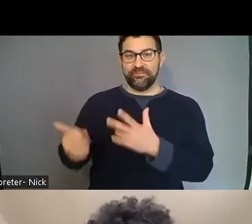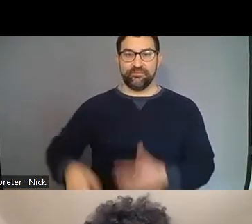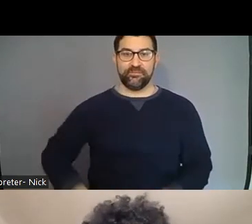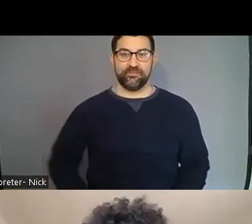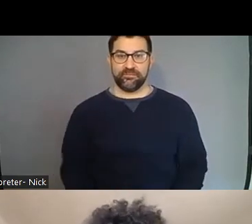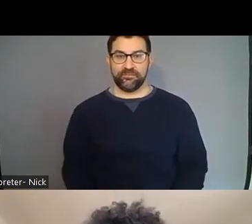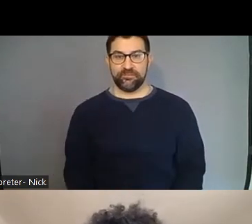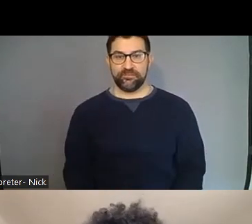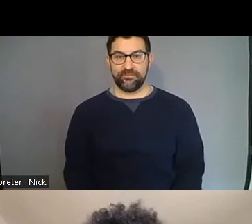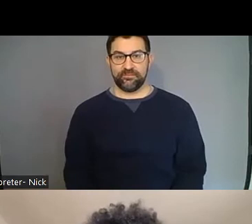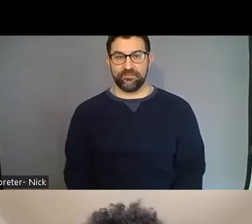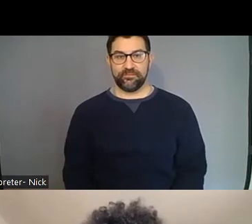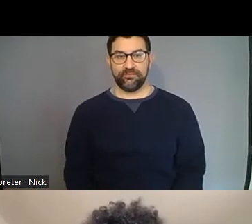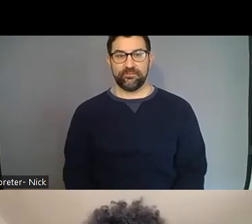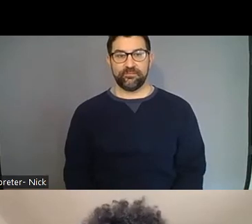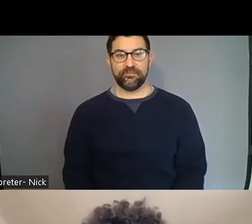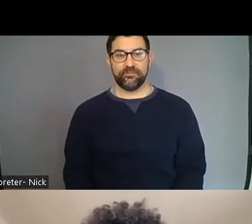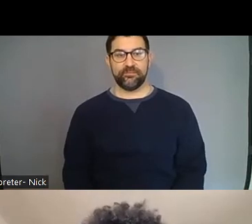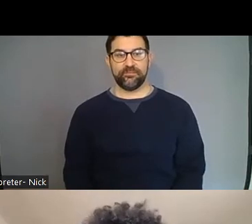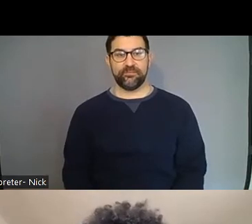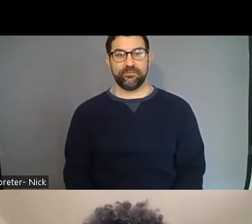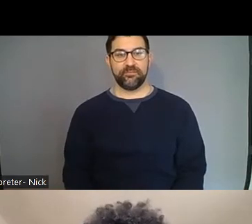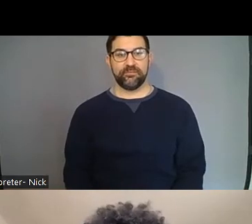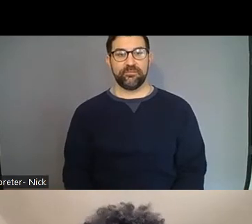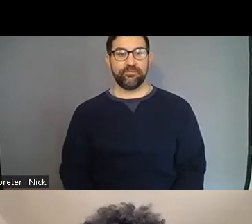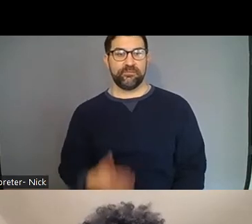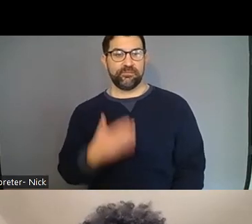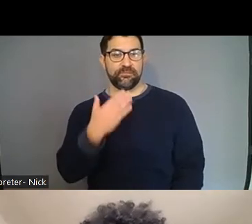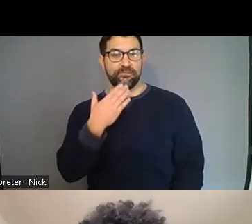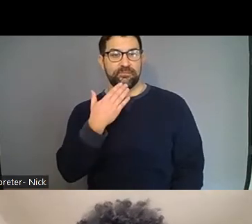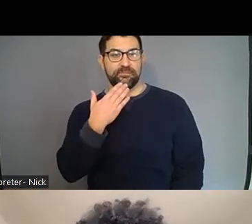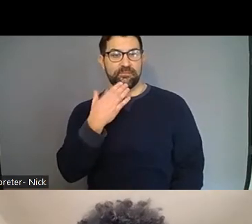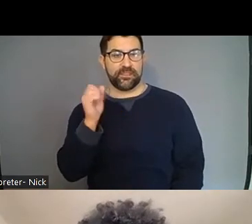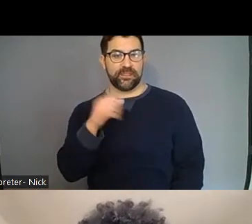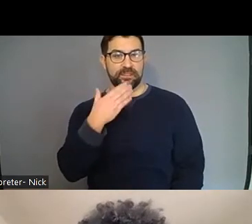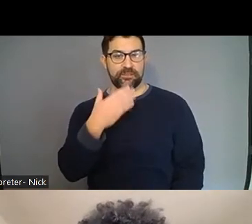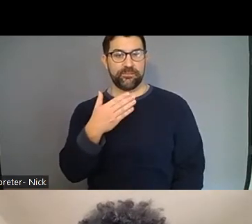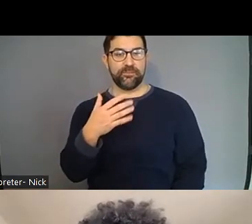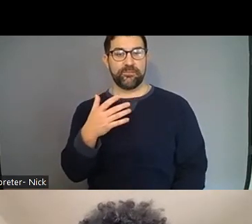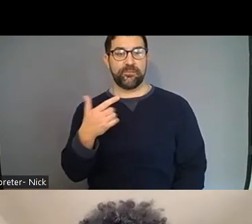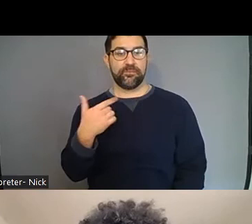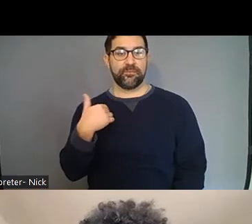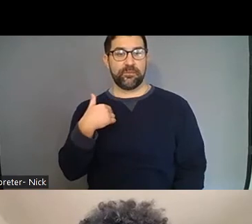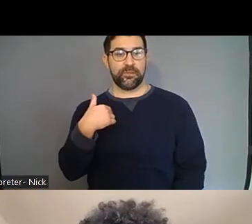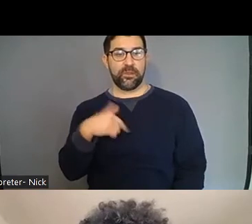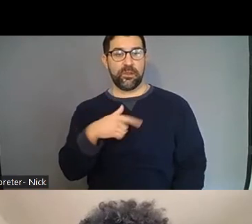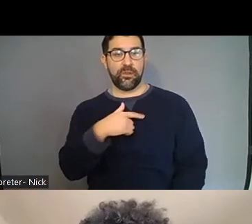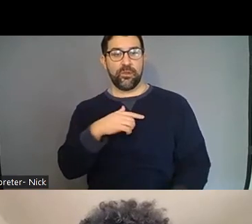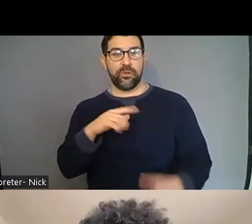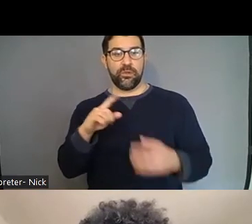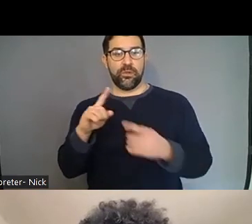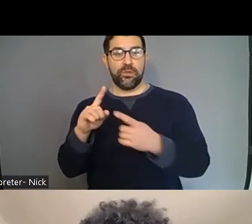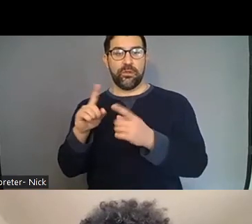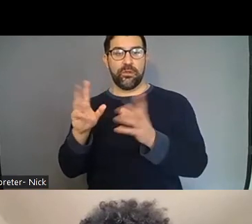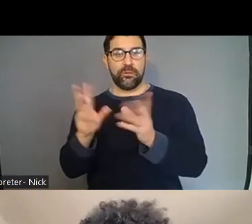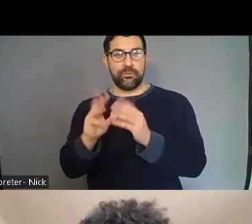continue elaborating? Yeah, that was great, by the way. So we are in meeting with the chancellor